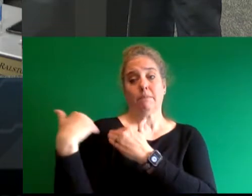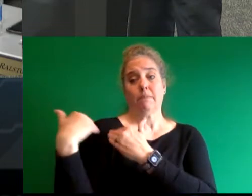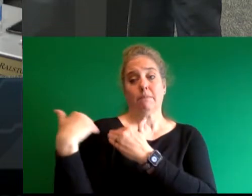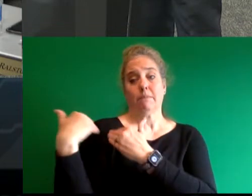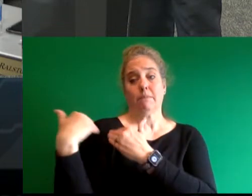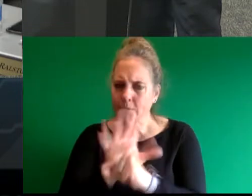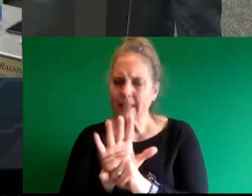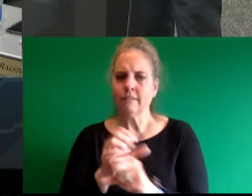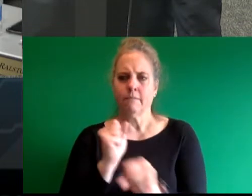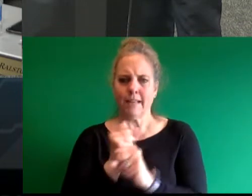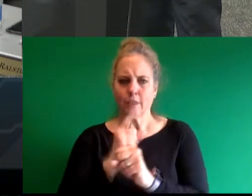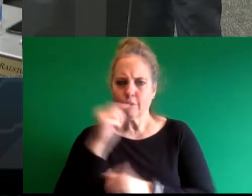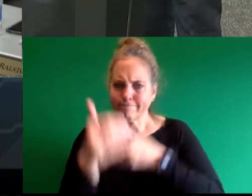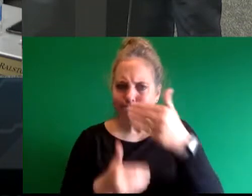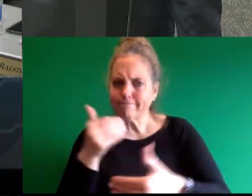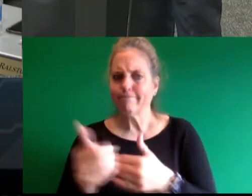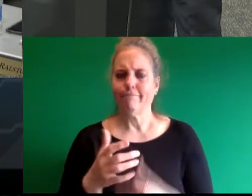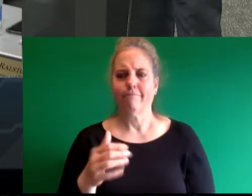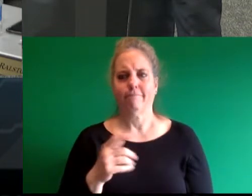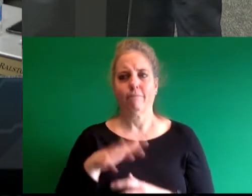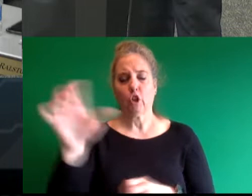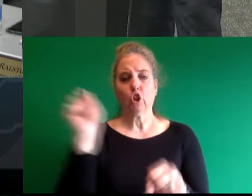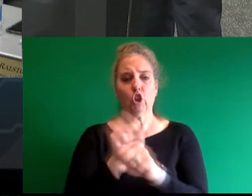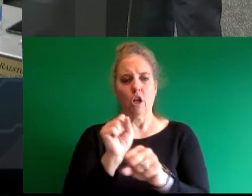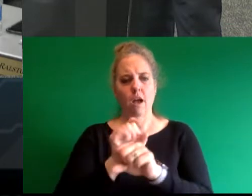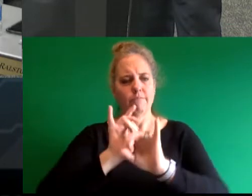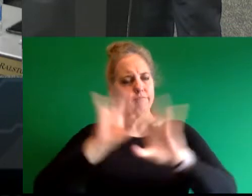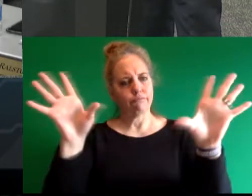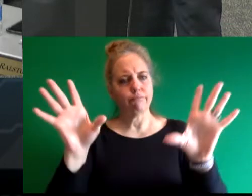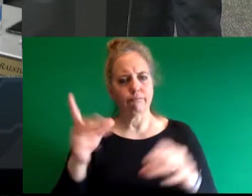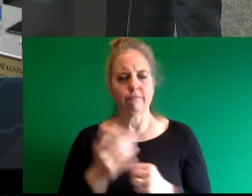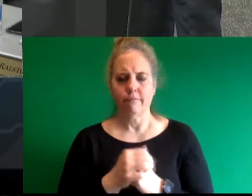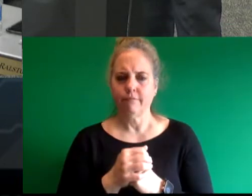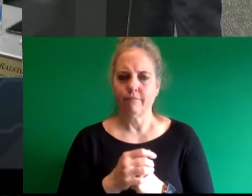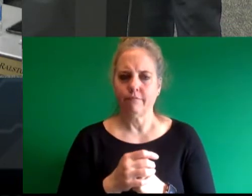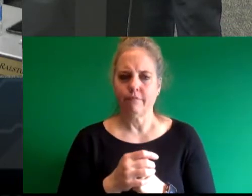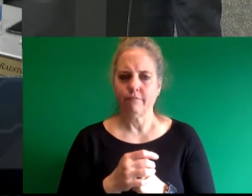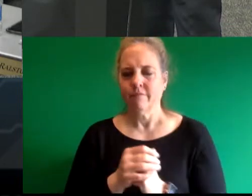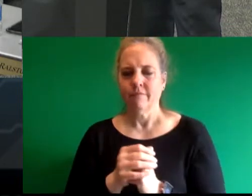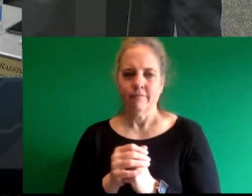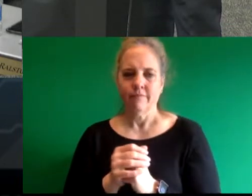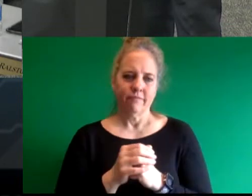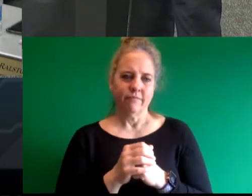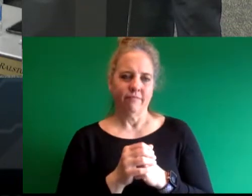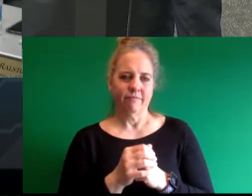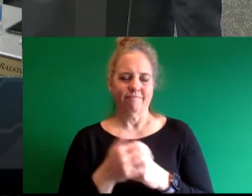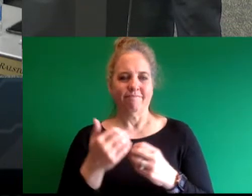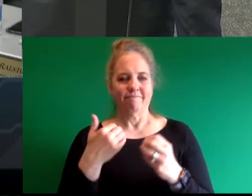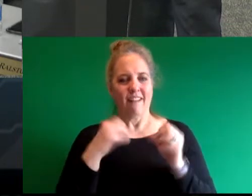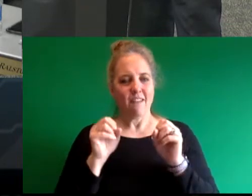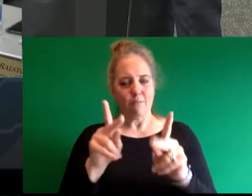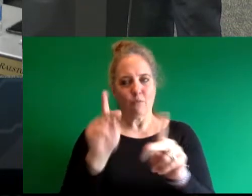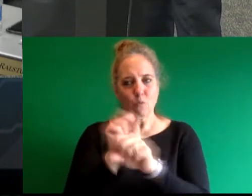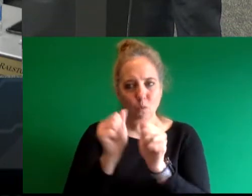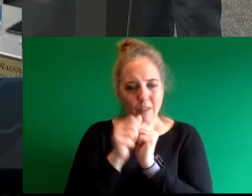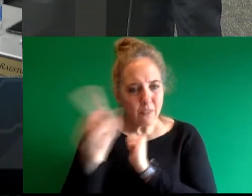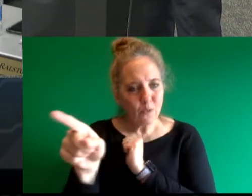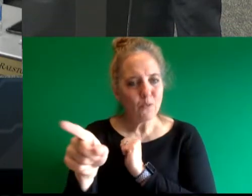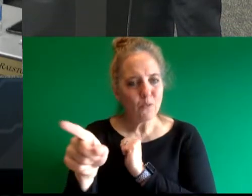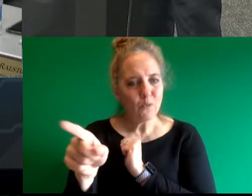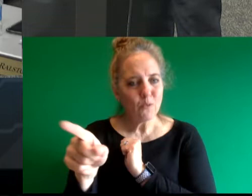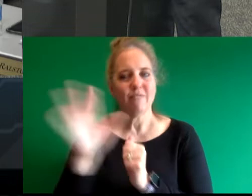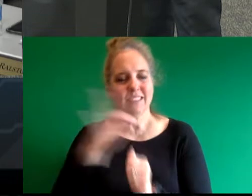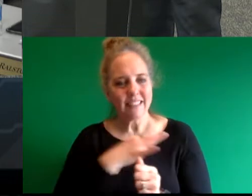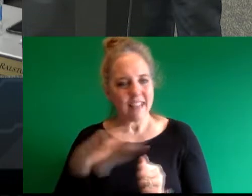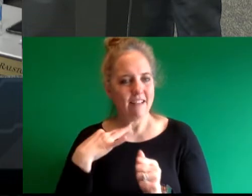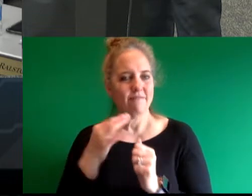very sad to see you go, and like I said, we have the opportunity to interact with you and your staff on a daily basis, and it's